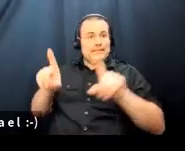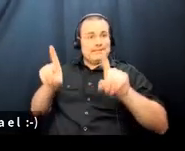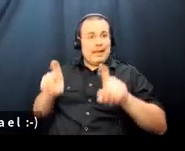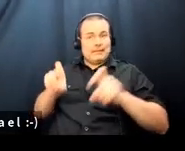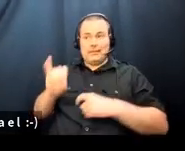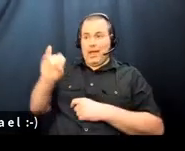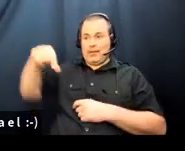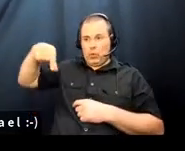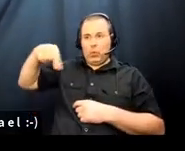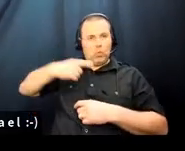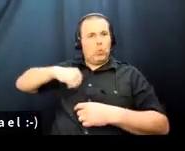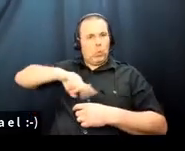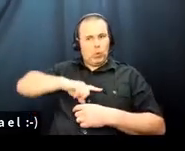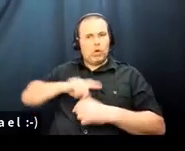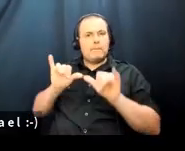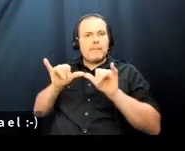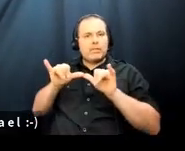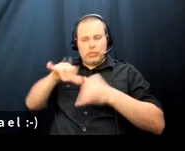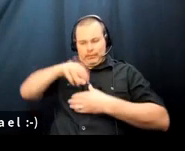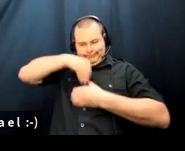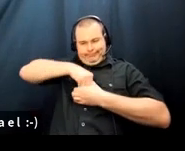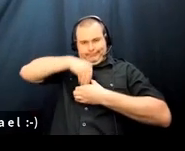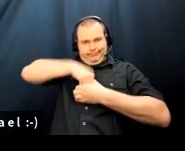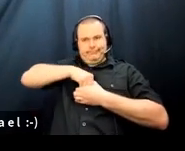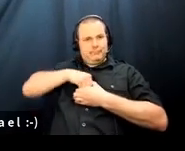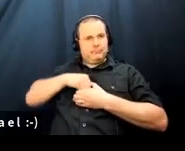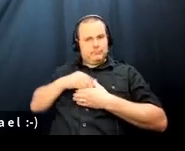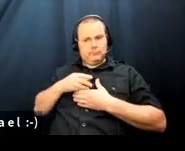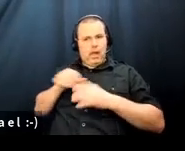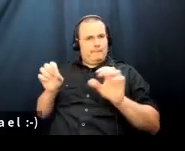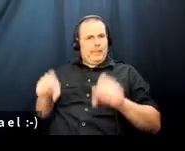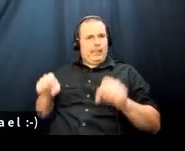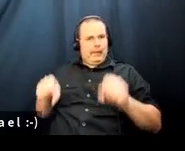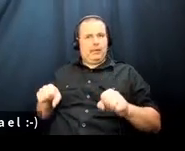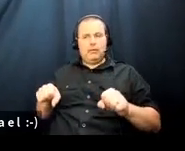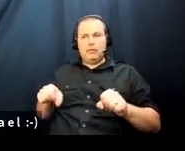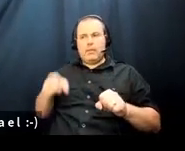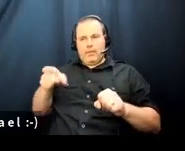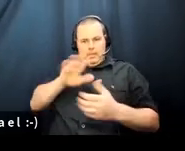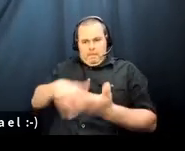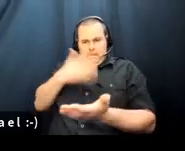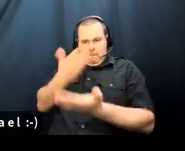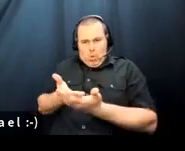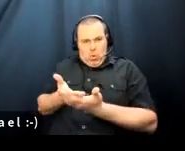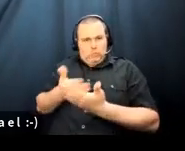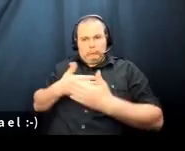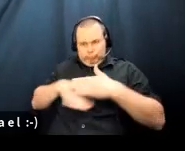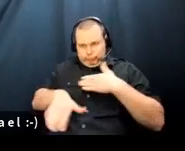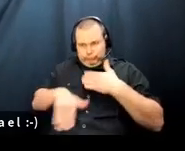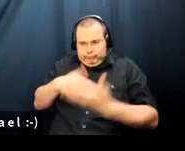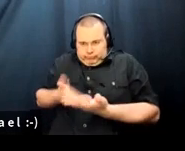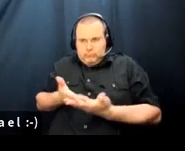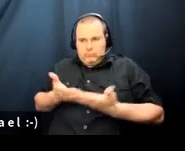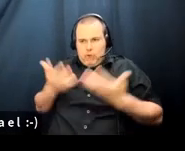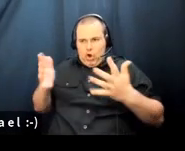measuring innate ability. That means ability that the person was born with. There's a